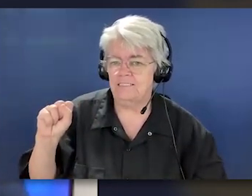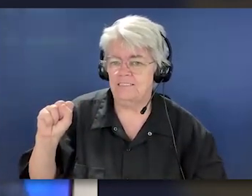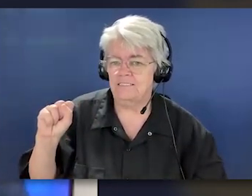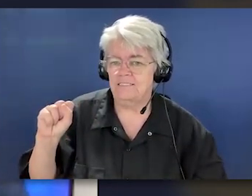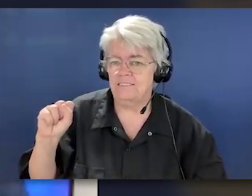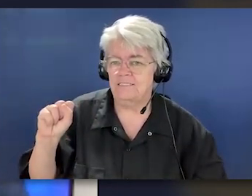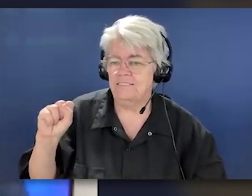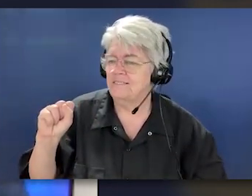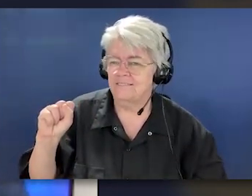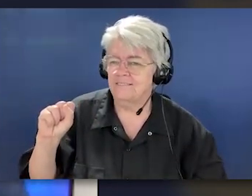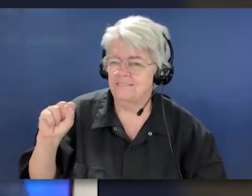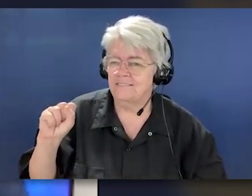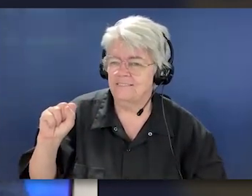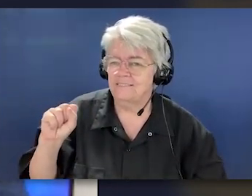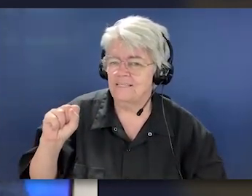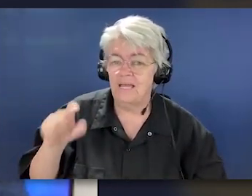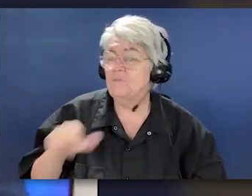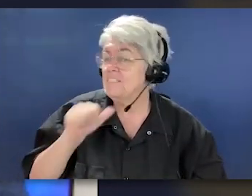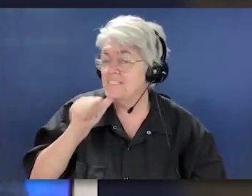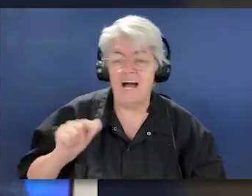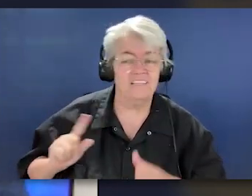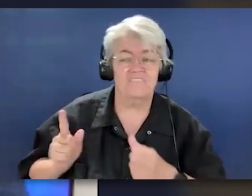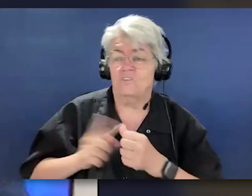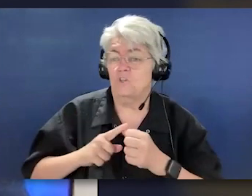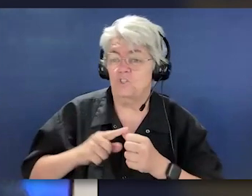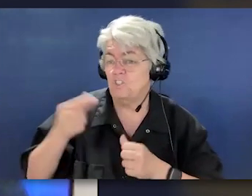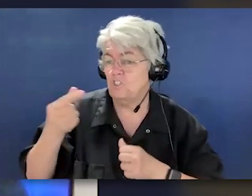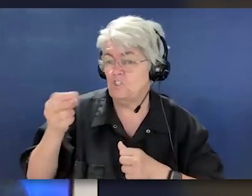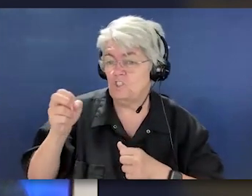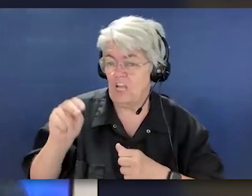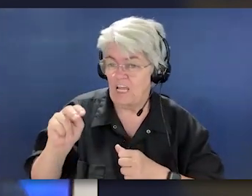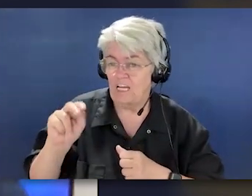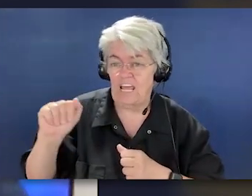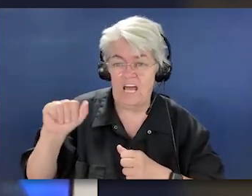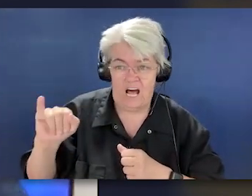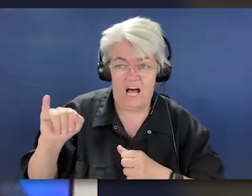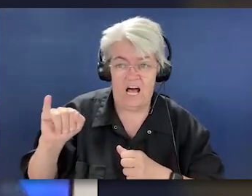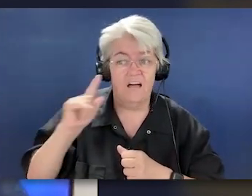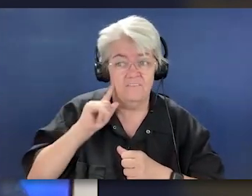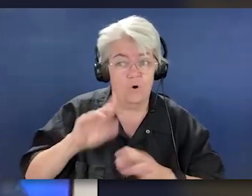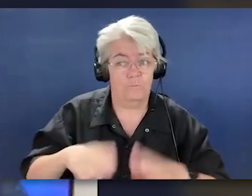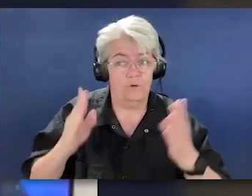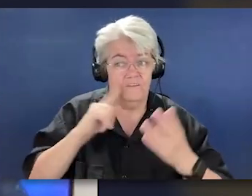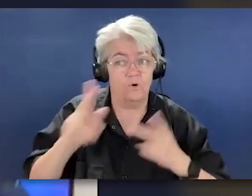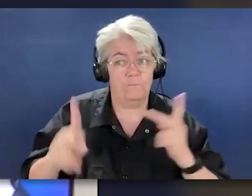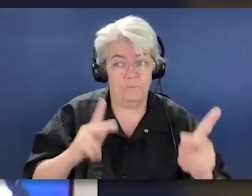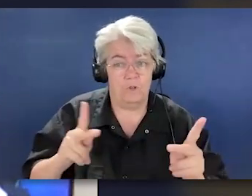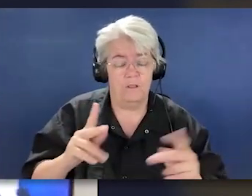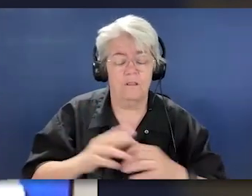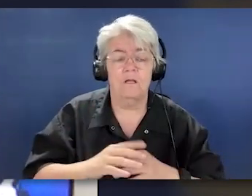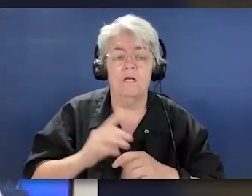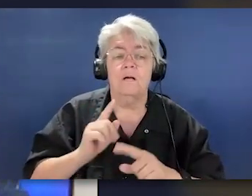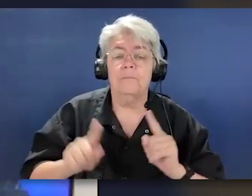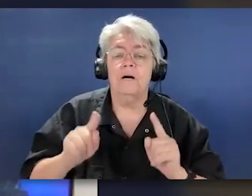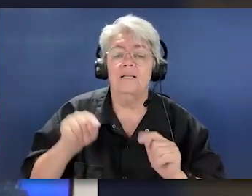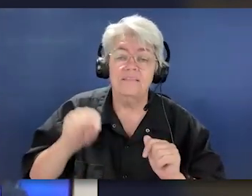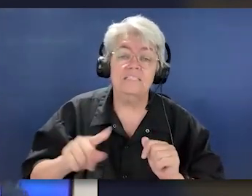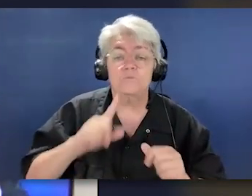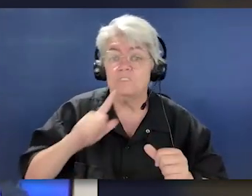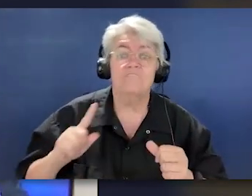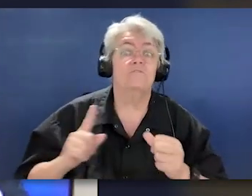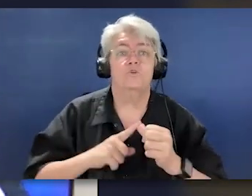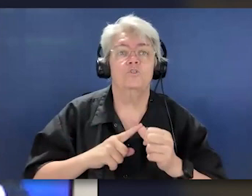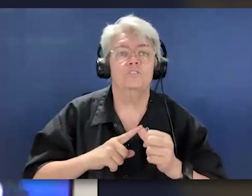It wasn't the first generative artificial intelligence tool that was made available for public use, but it was the first that used a large